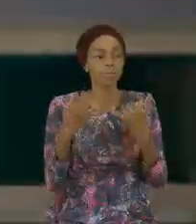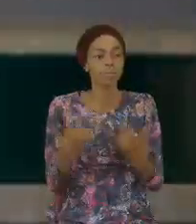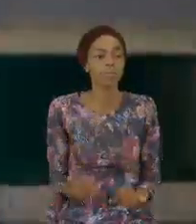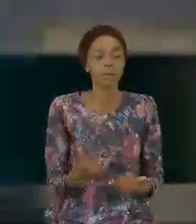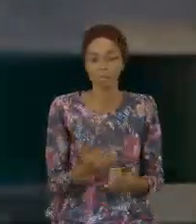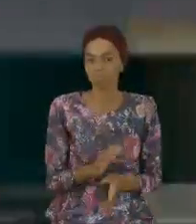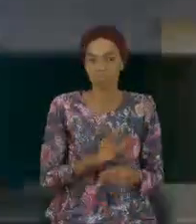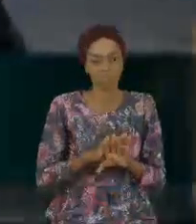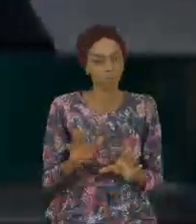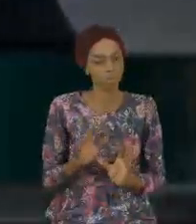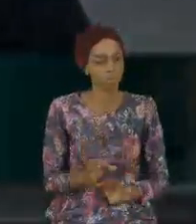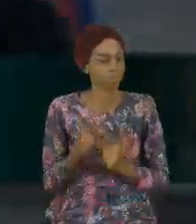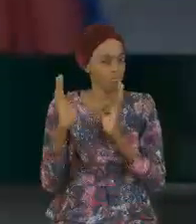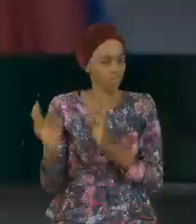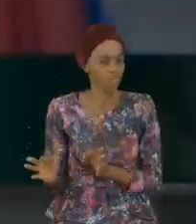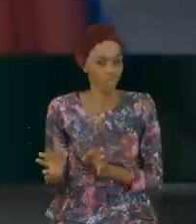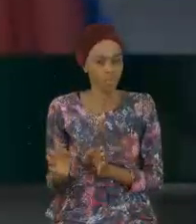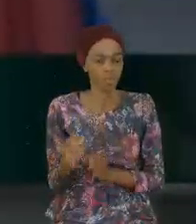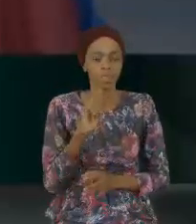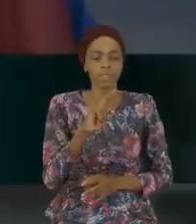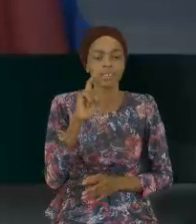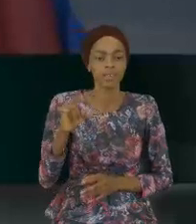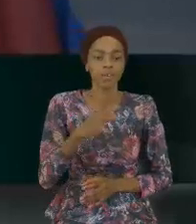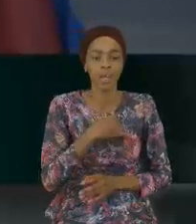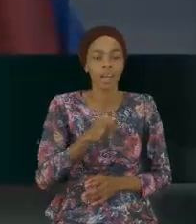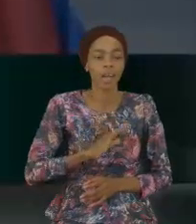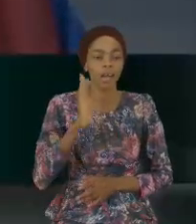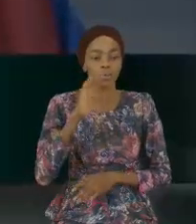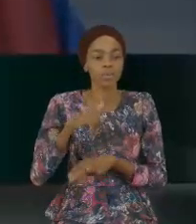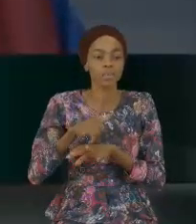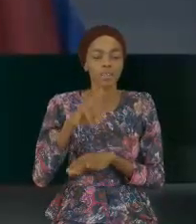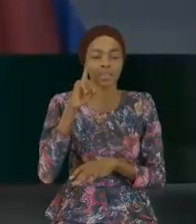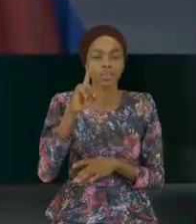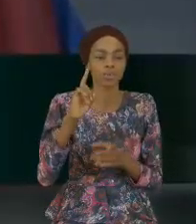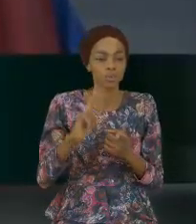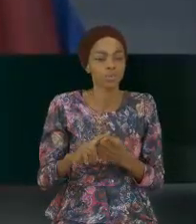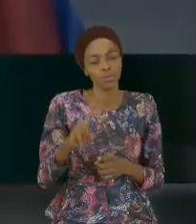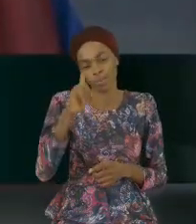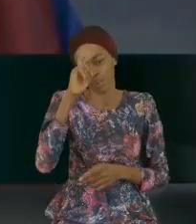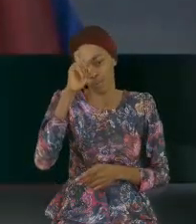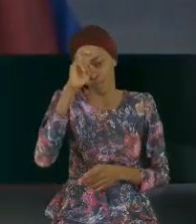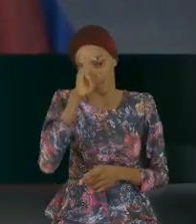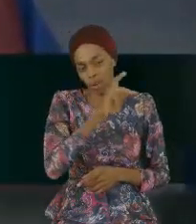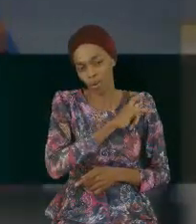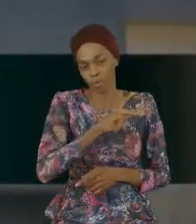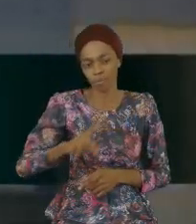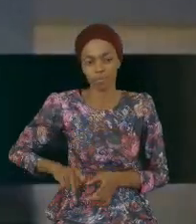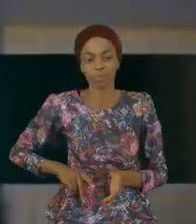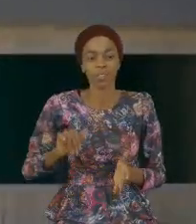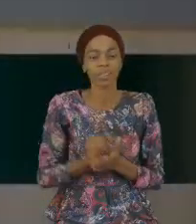delay, come now, therefore, and I will send thee unto Pharaoh, that